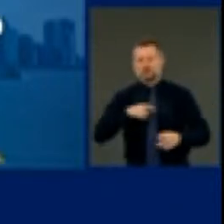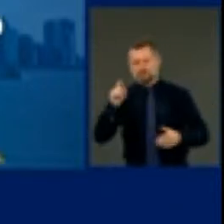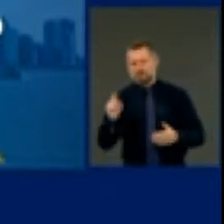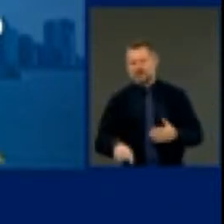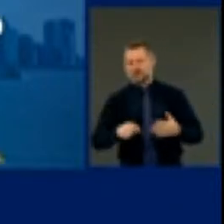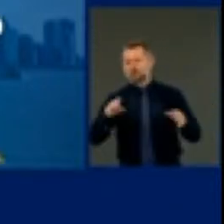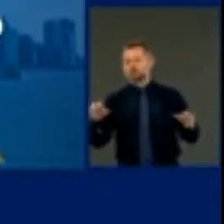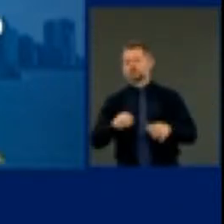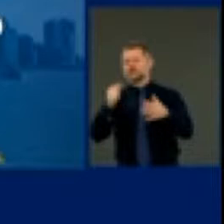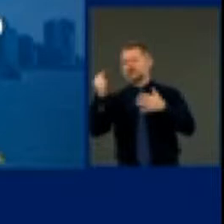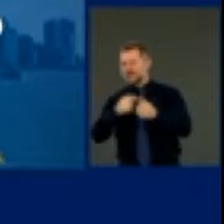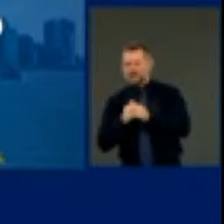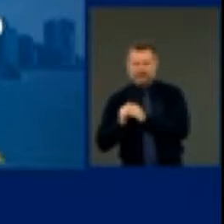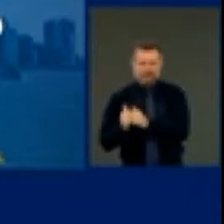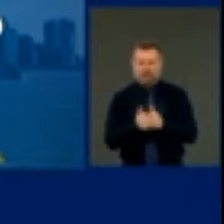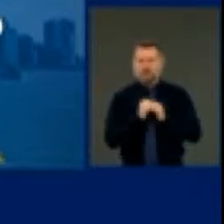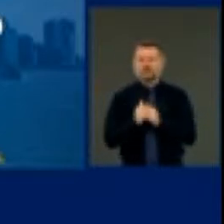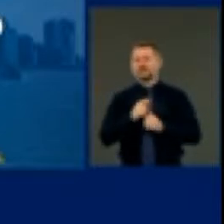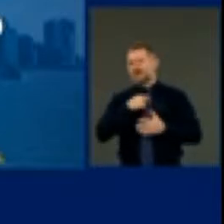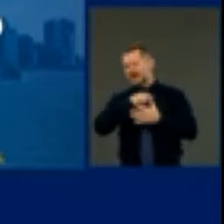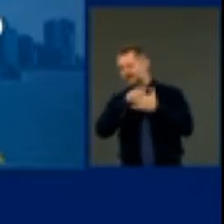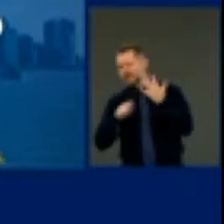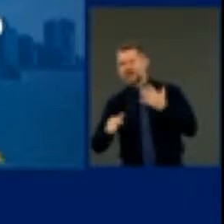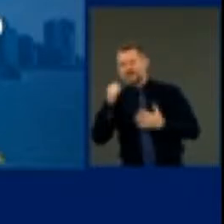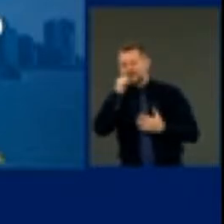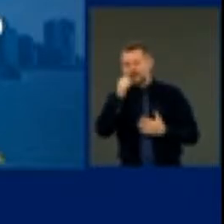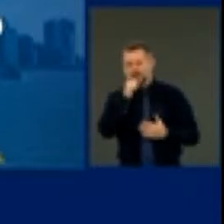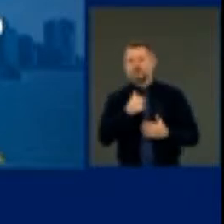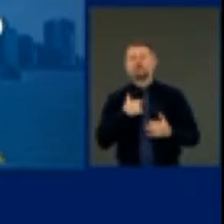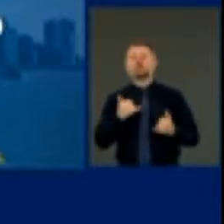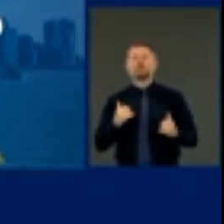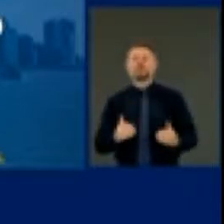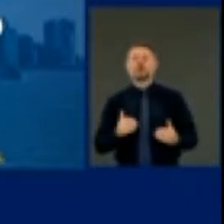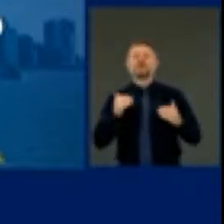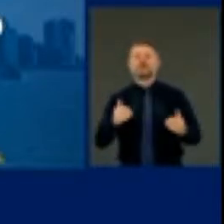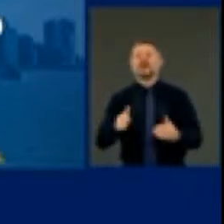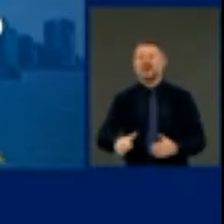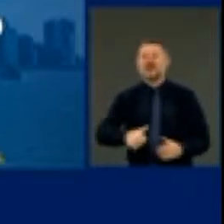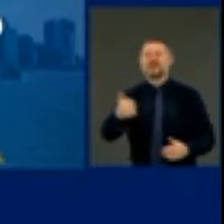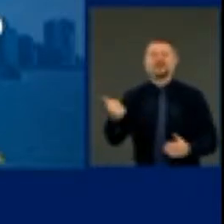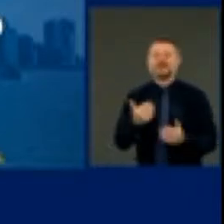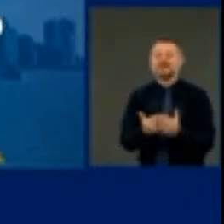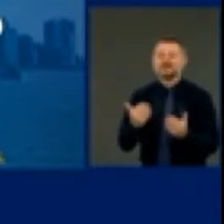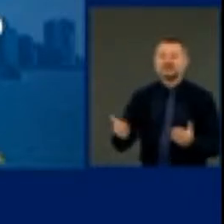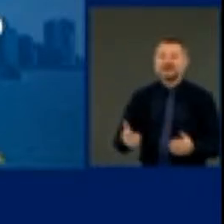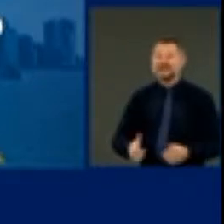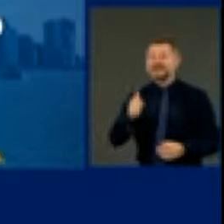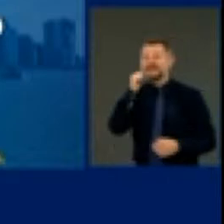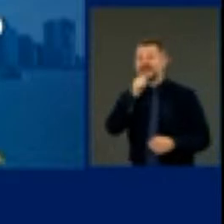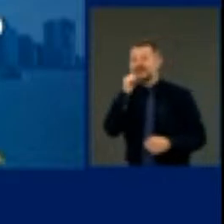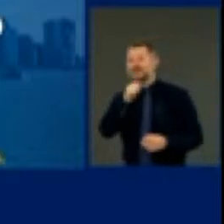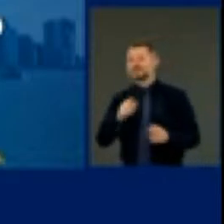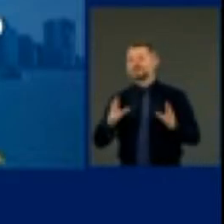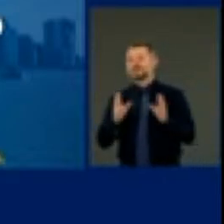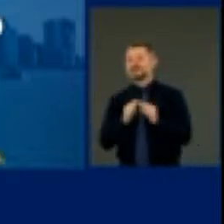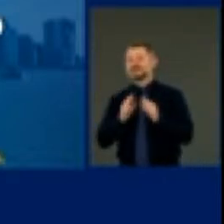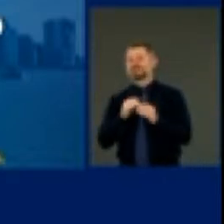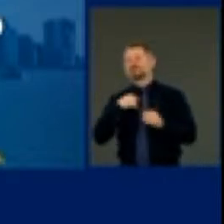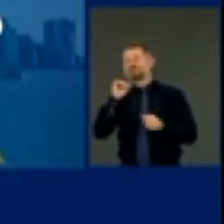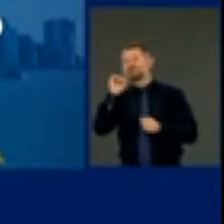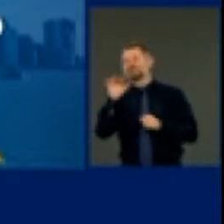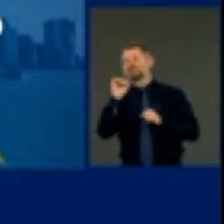day. And now we're going to move on to other things. These daily briefings, while